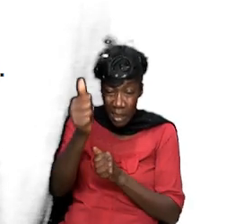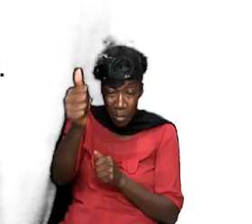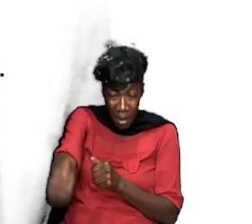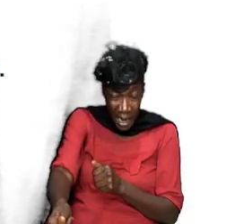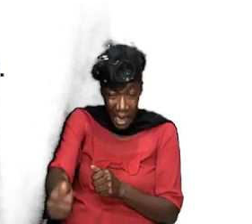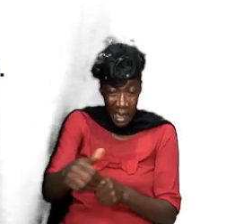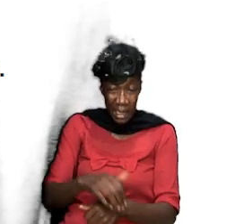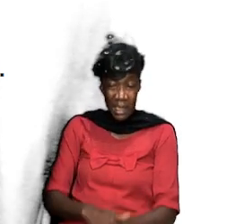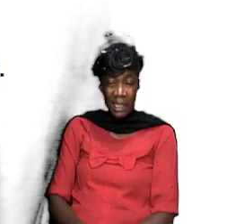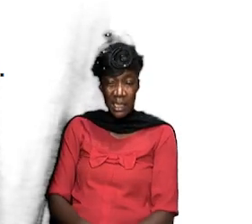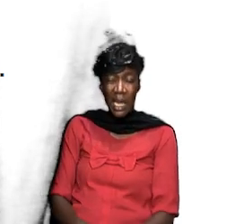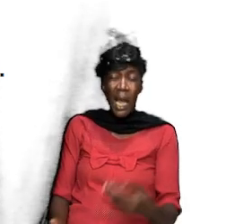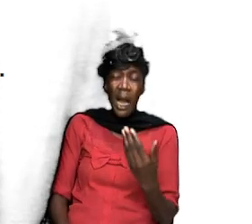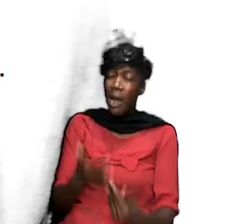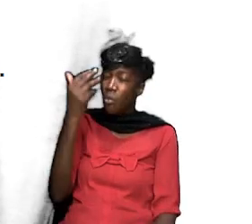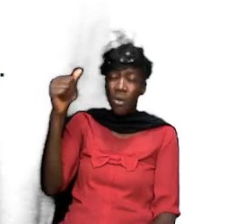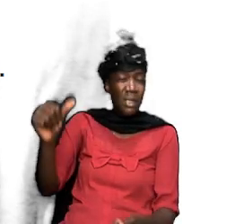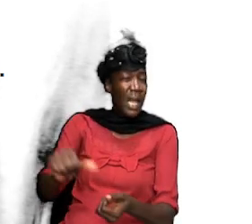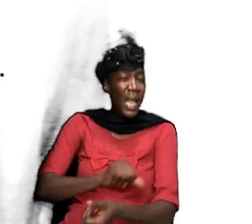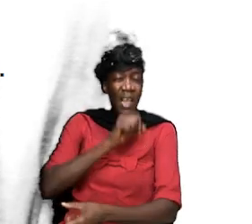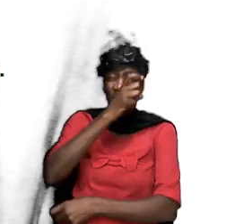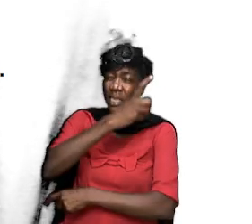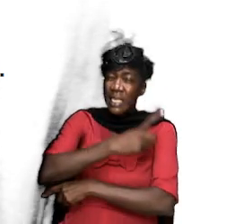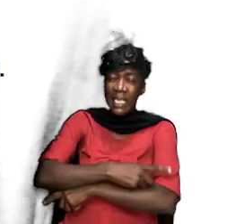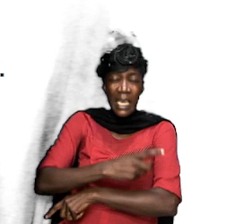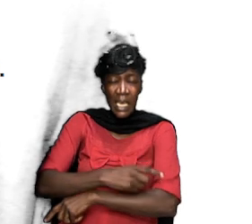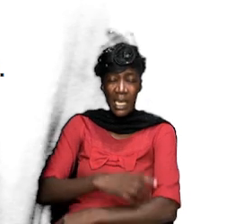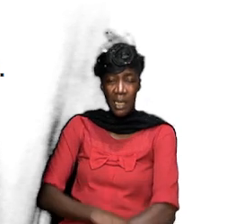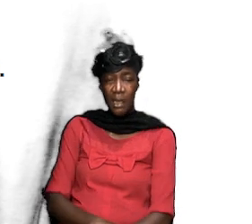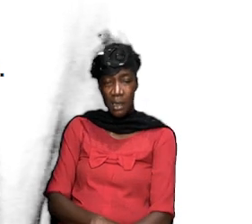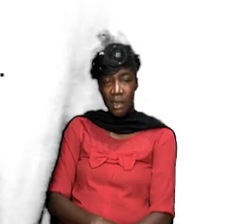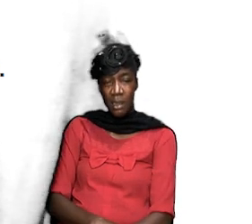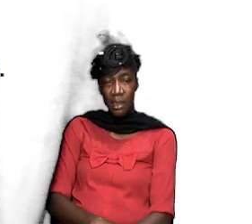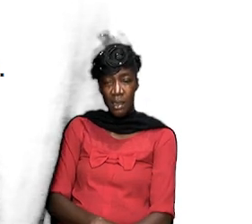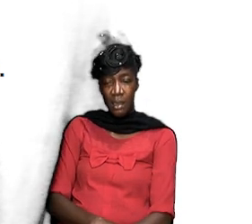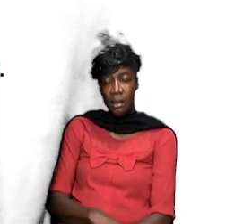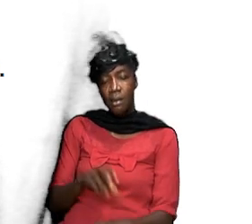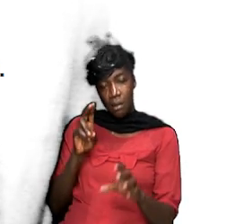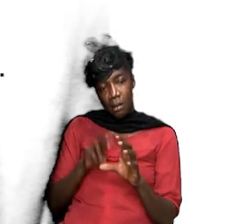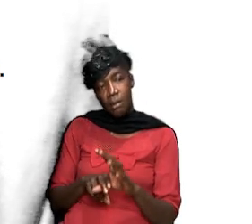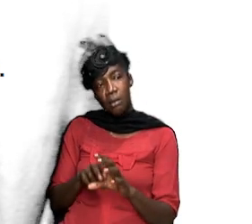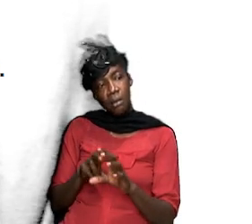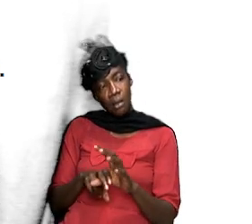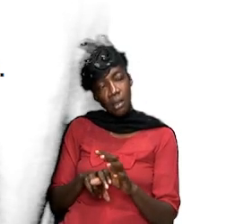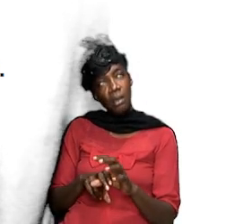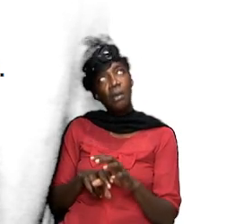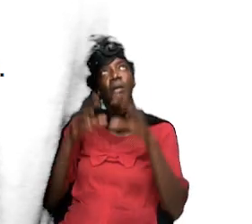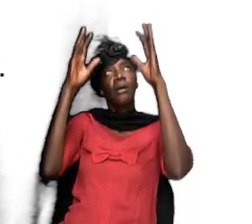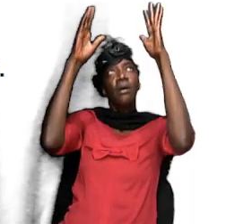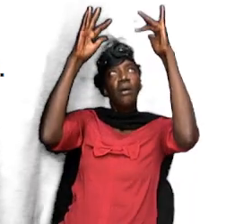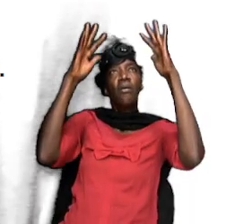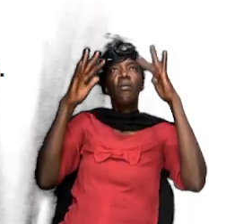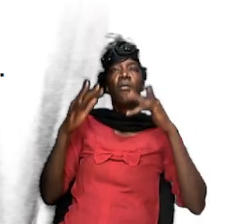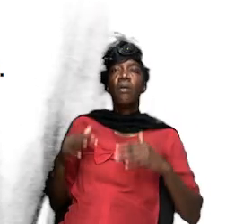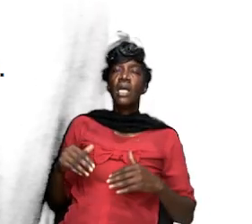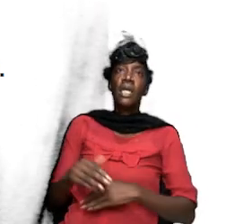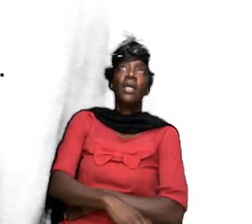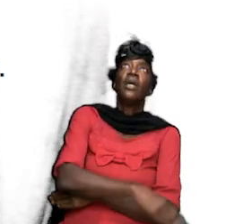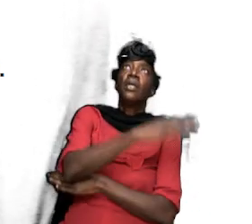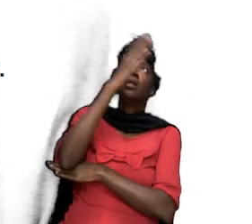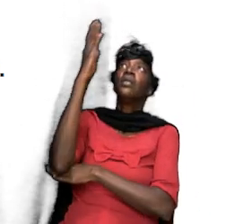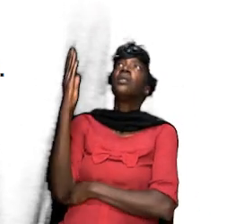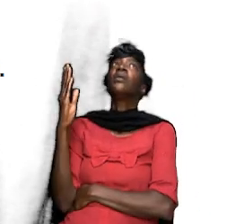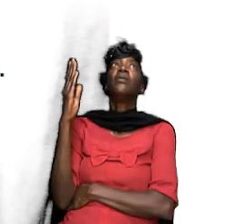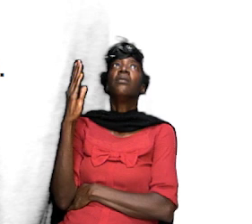edge almost every day. Just sit down, rain come and she dear, sun come and she dear. Oh